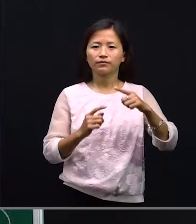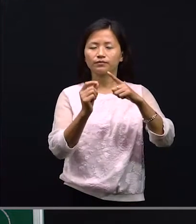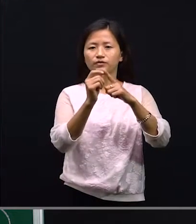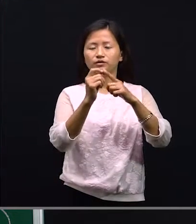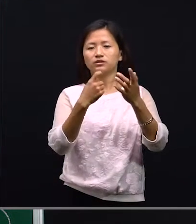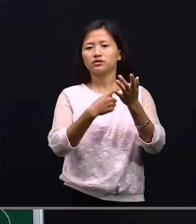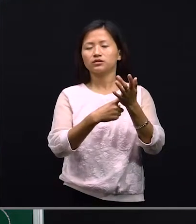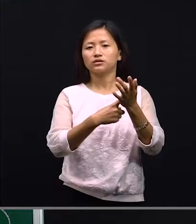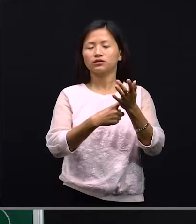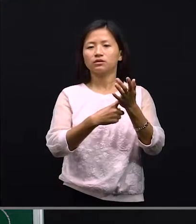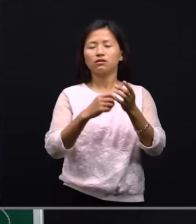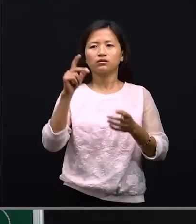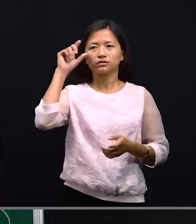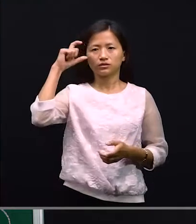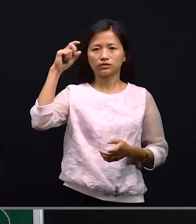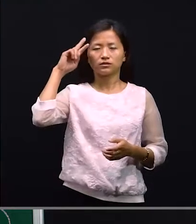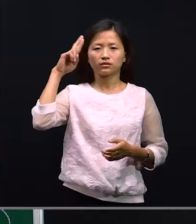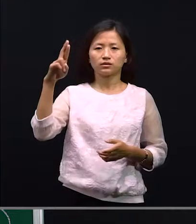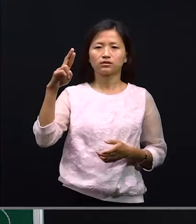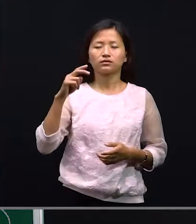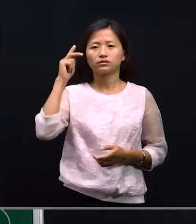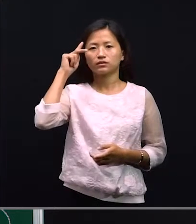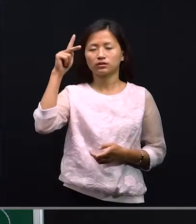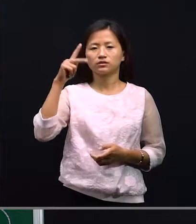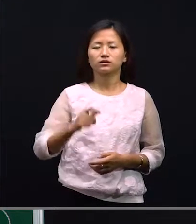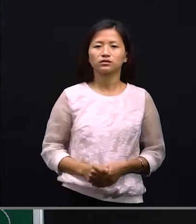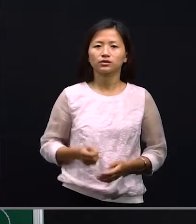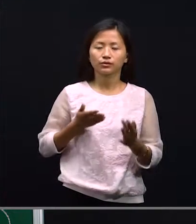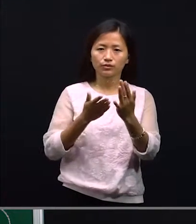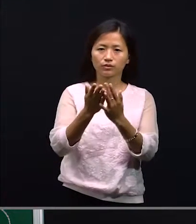Futsuro, then Chozuba, and it also goes towards